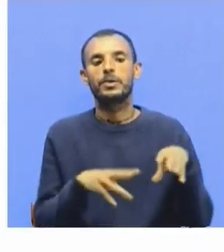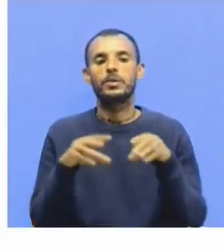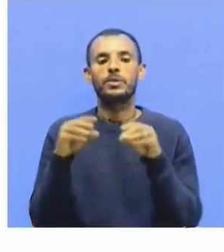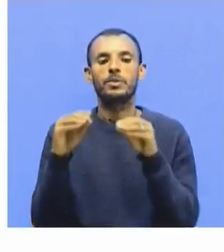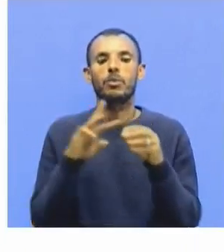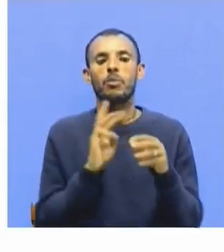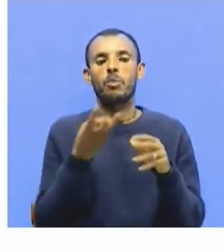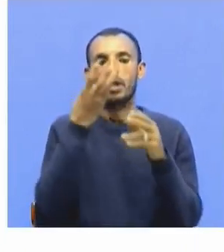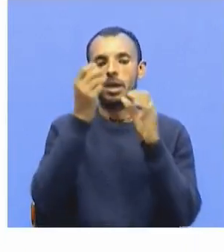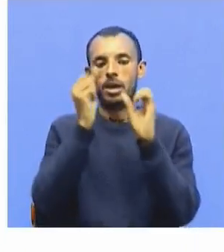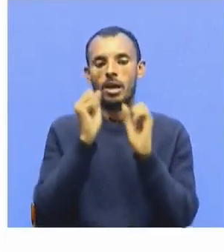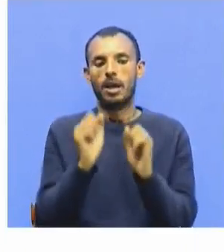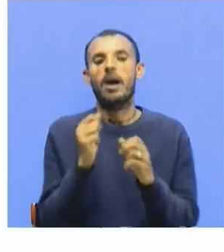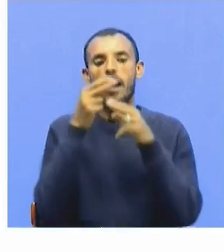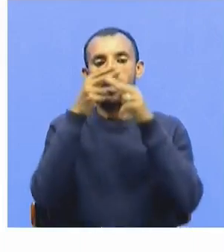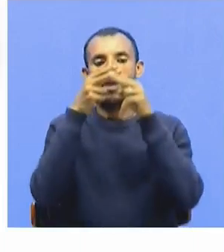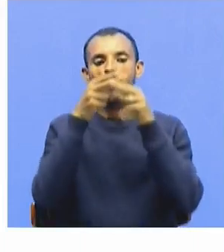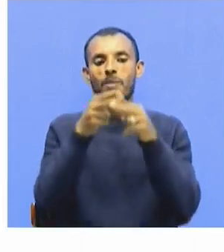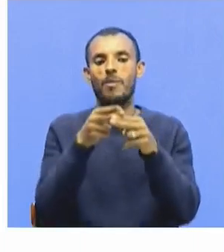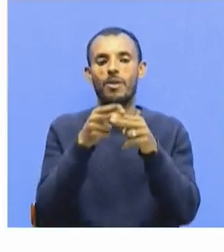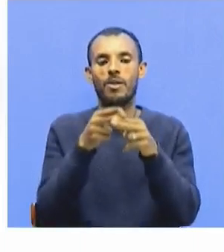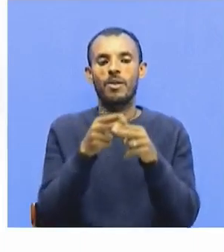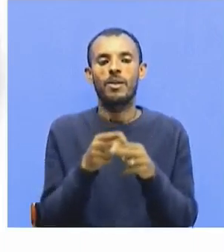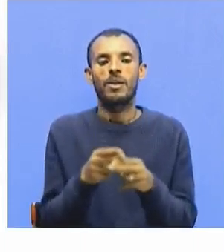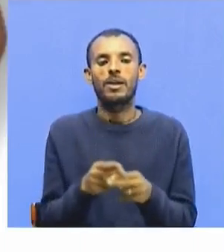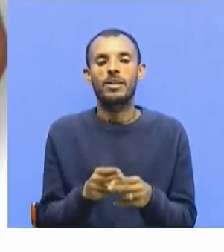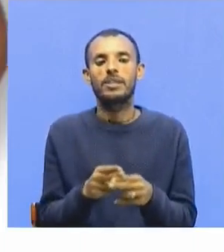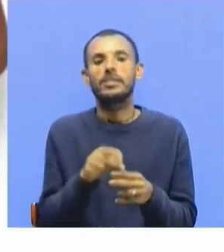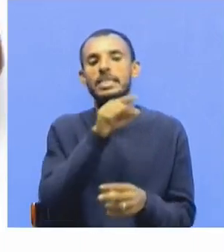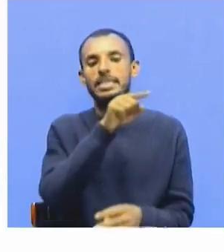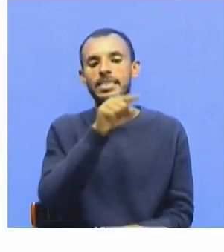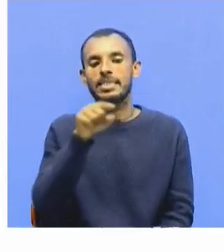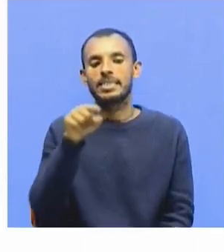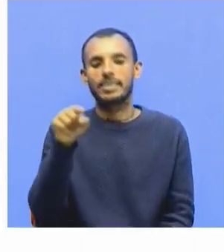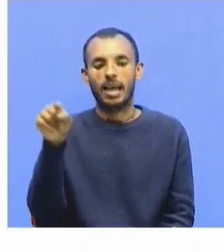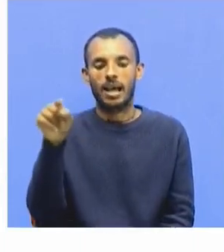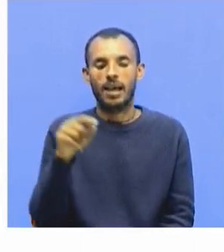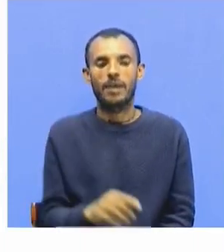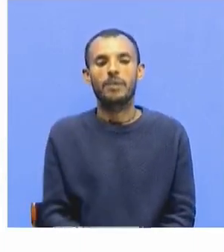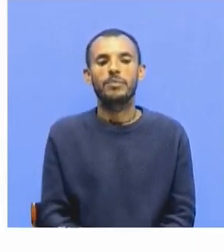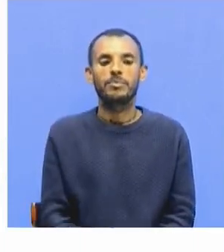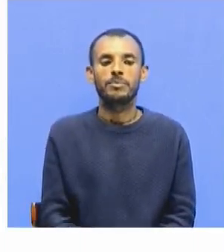we can call them, for example, they.